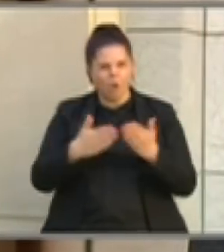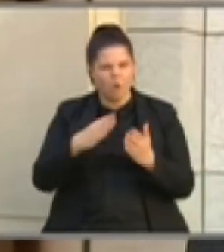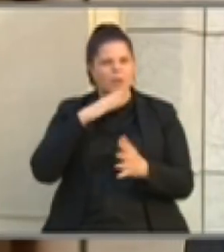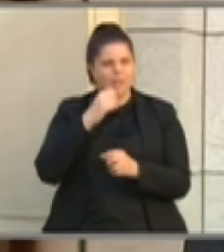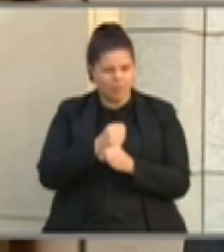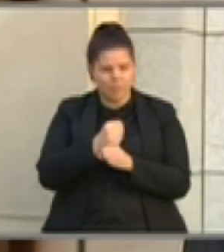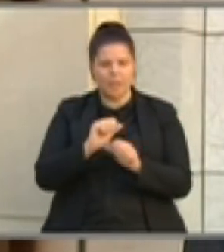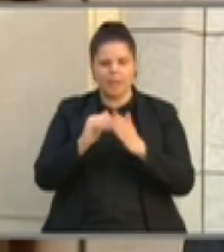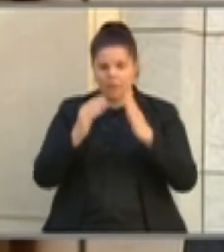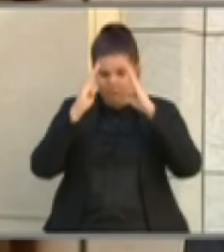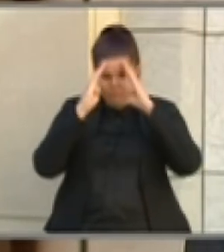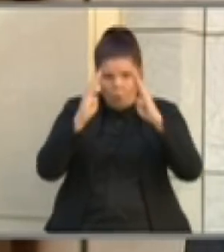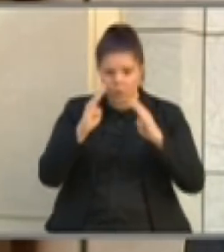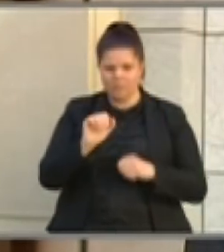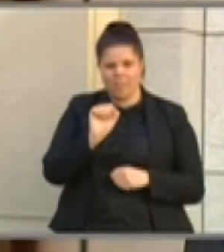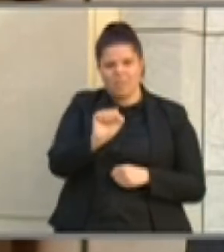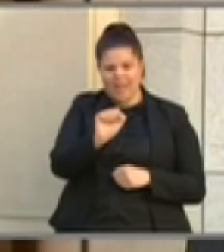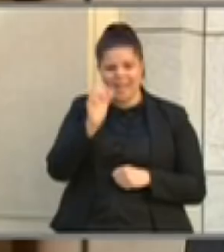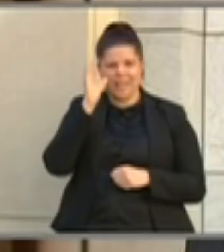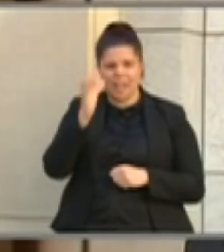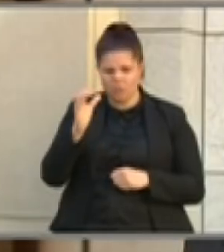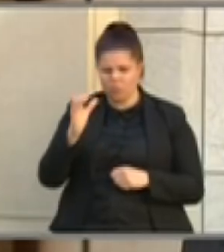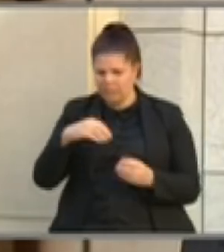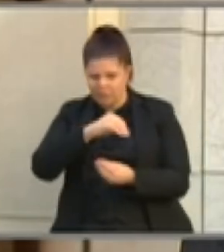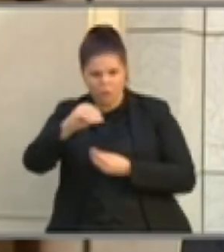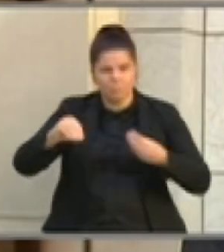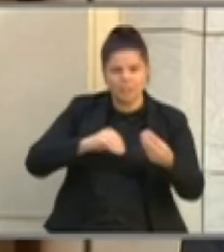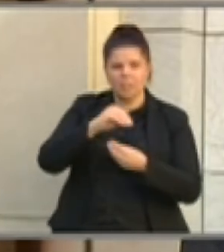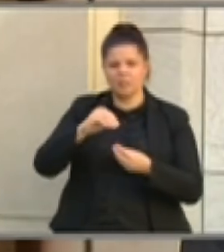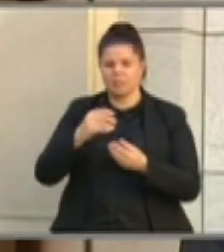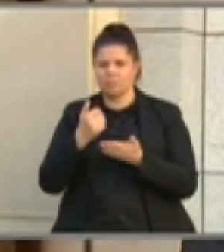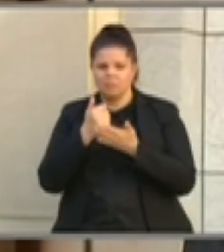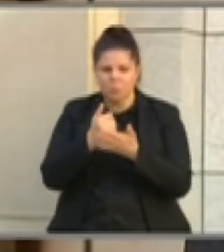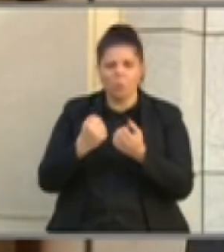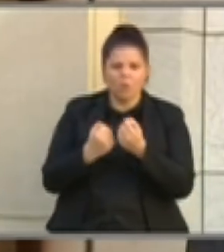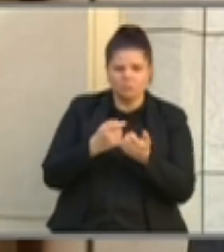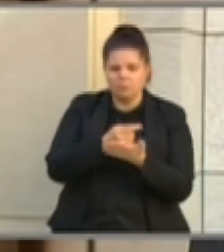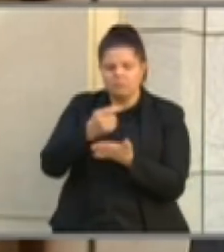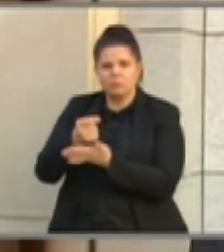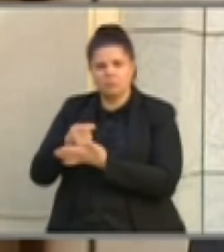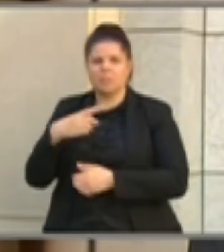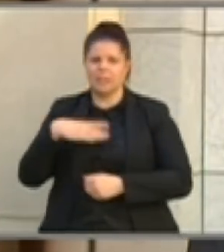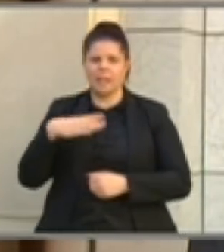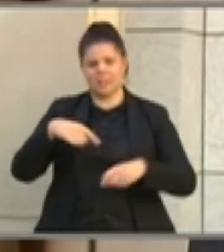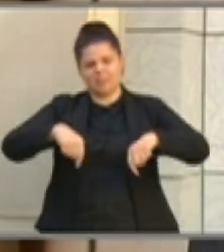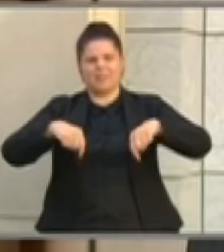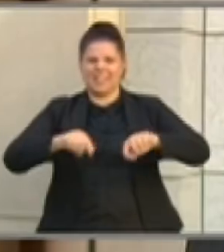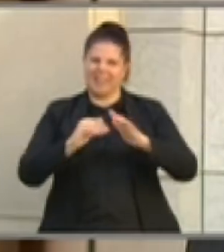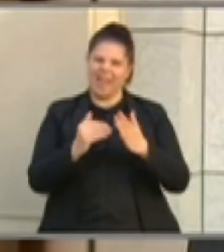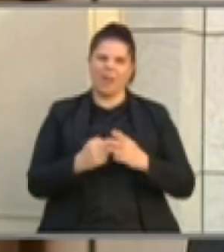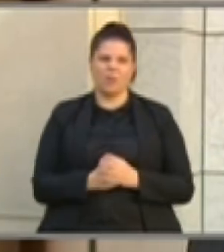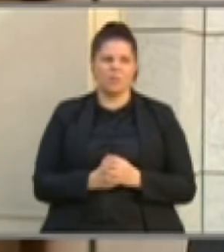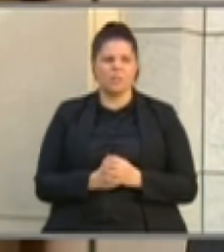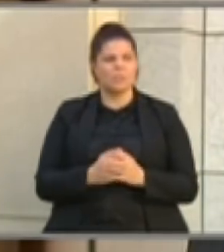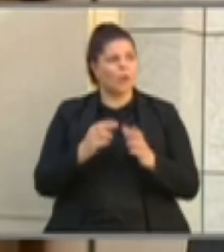on the needs of their domestic economies and the supports that are needed for people here and now. So those issues, it'd be wonderful